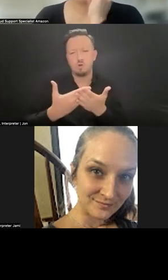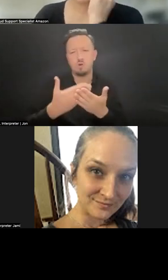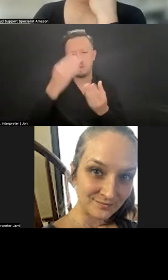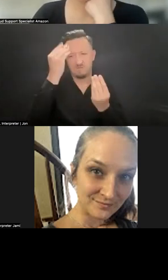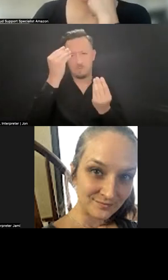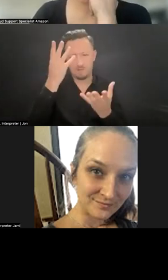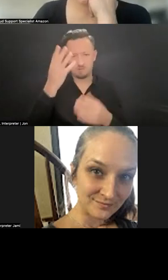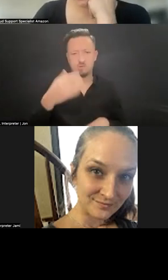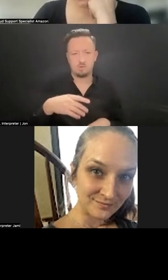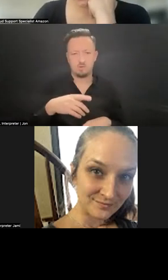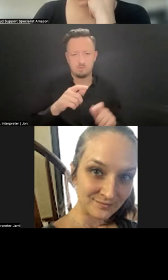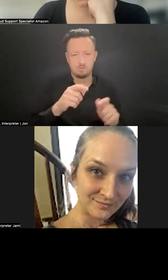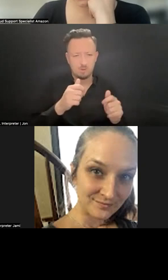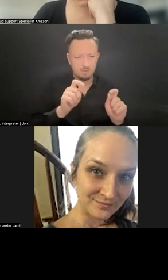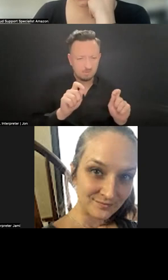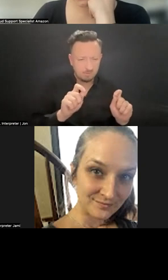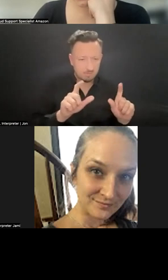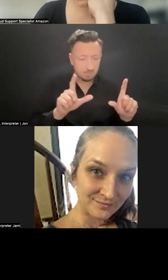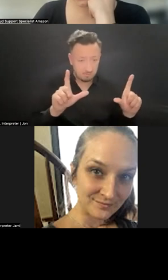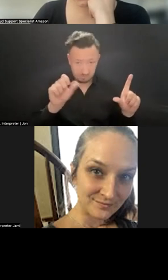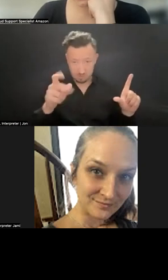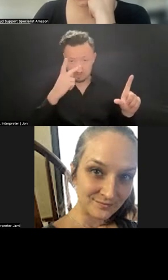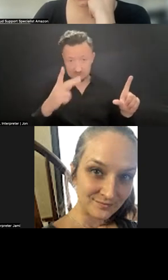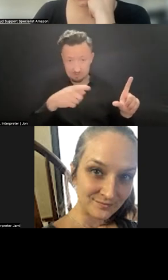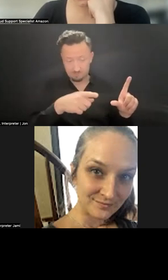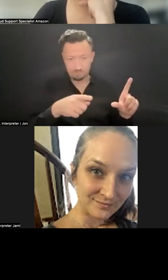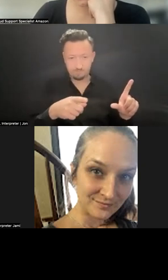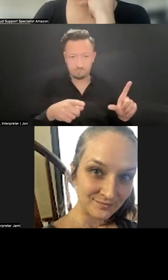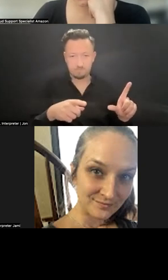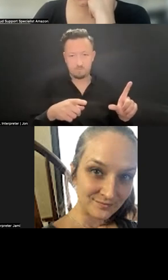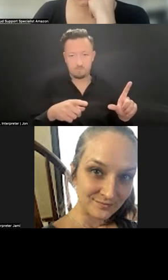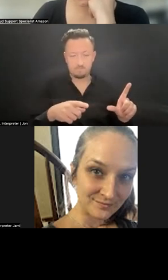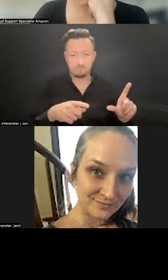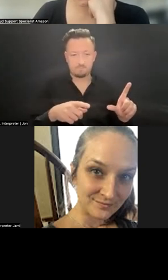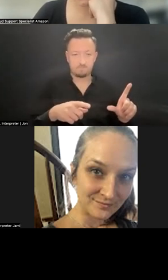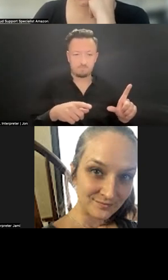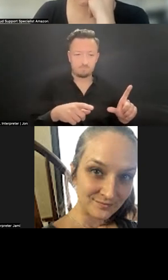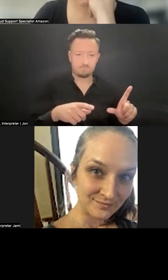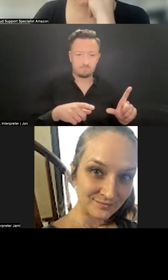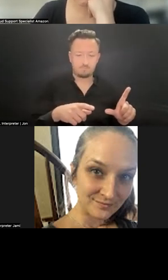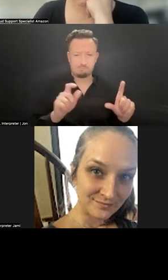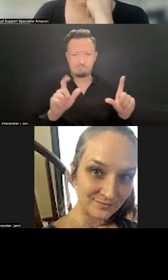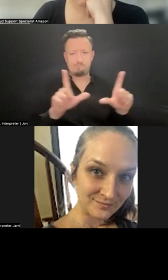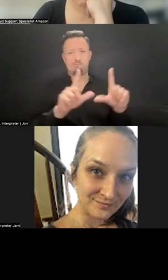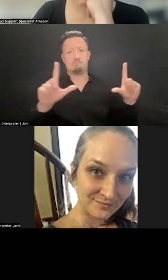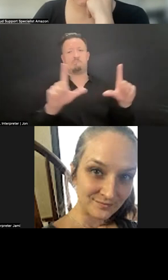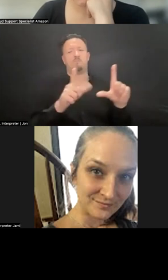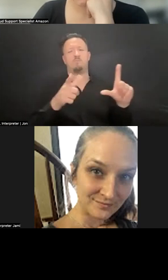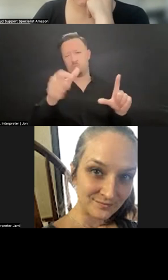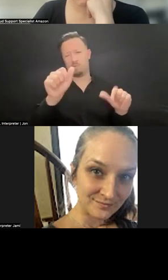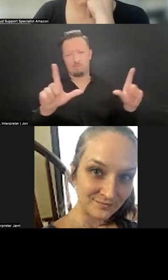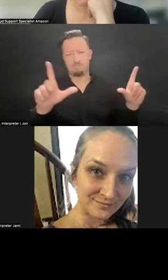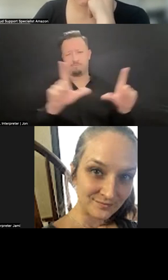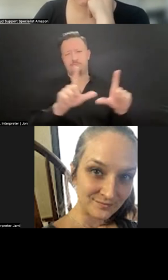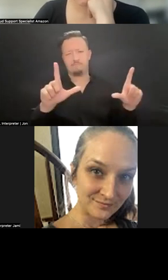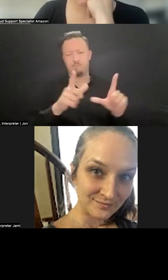area? Let me make this a little bigger. Is that good for everybody? I don't want to make it too big, then I don't have a screen size. But you can adjust your Zoom